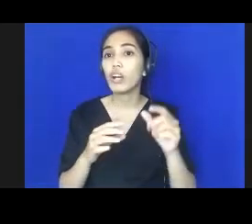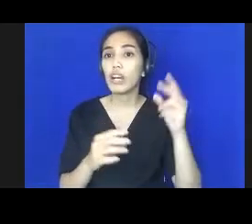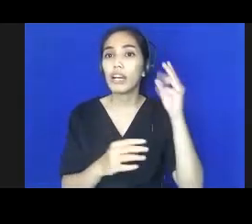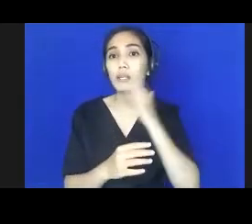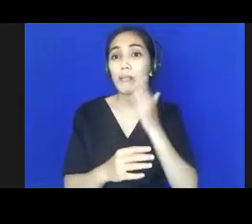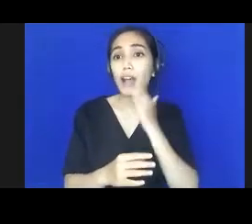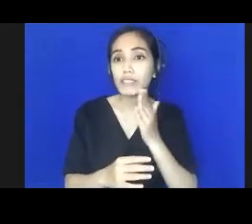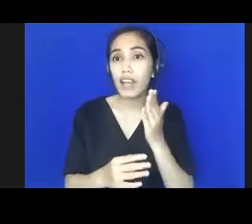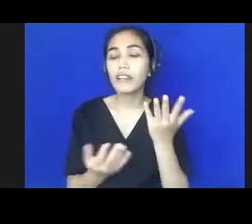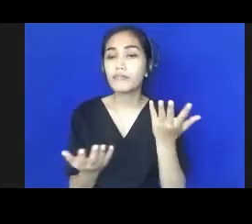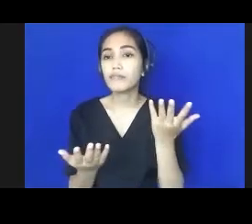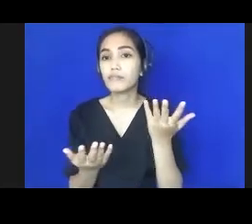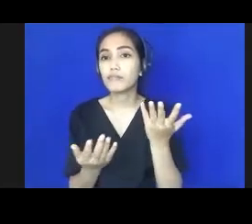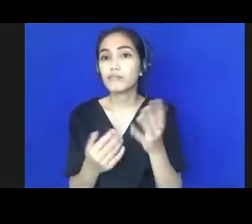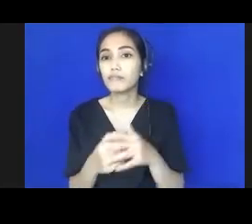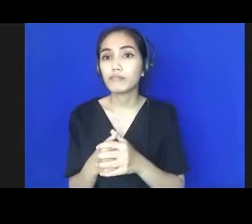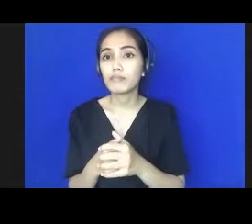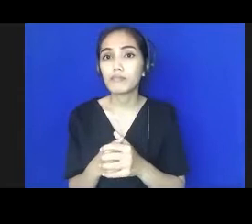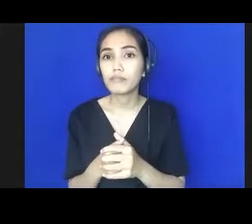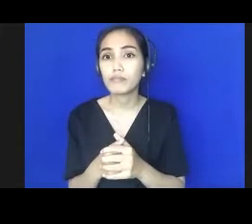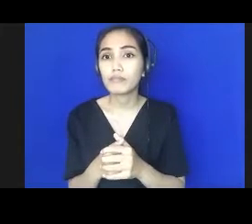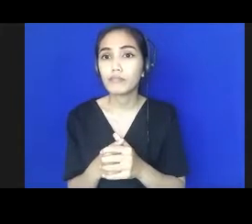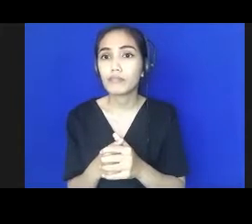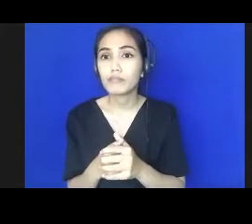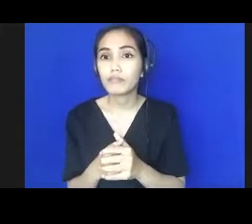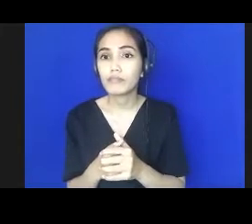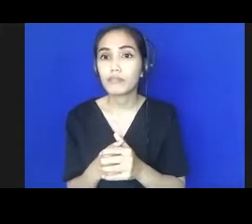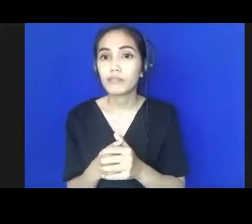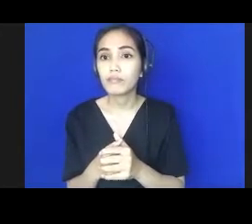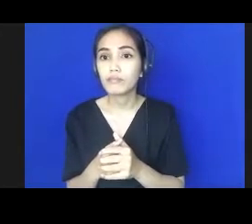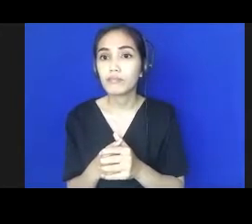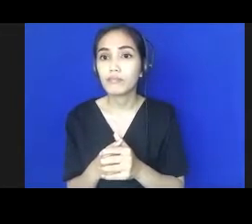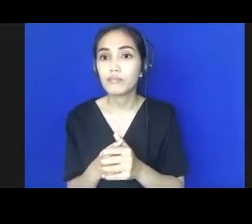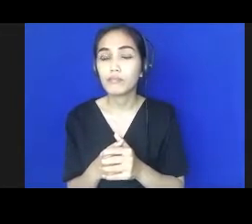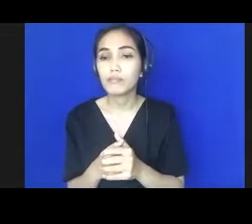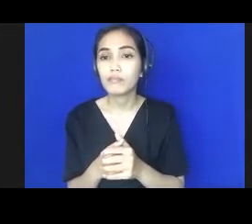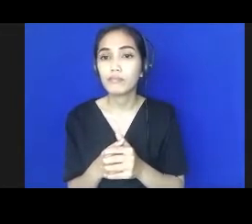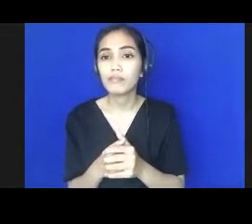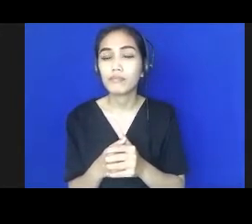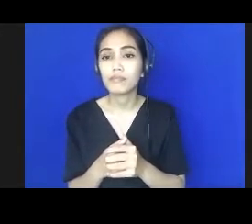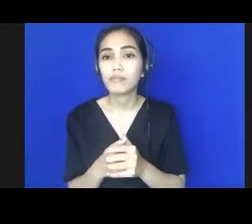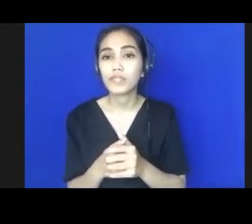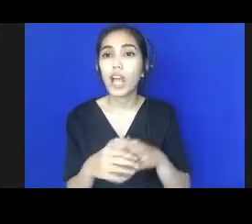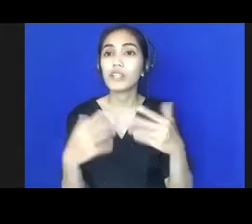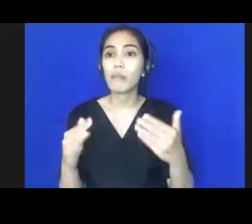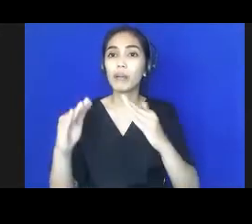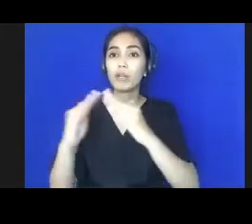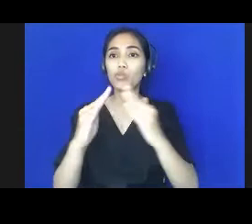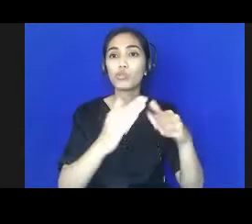allocated incentives from the government health operational assistance to cadres who made home visits.